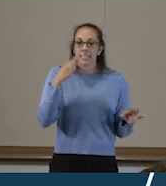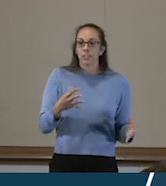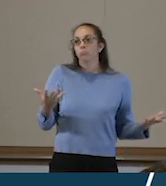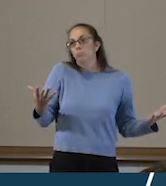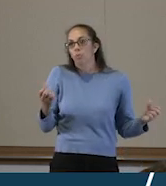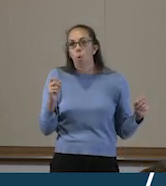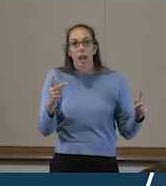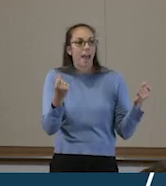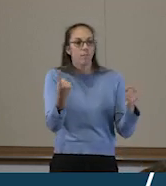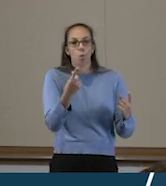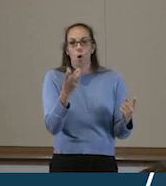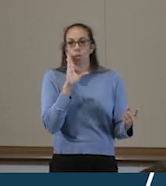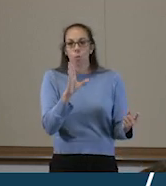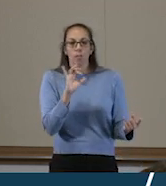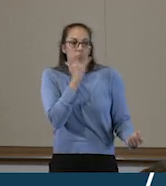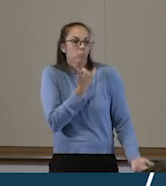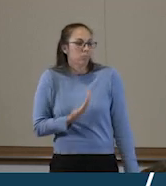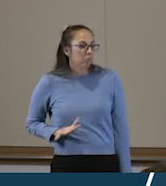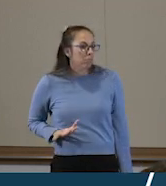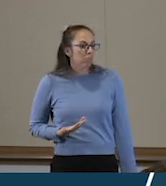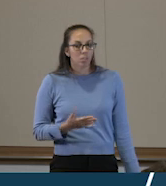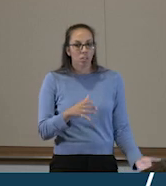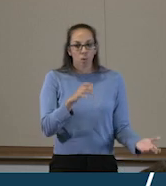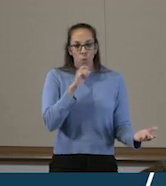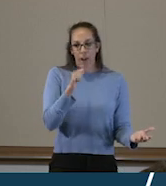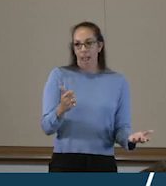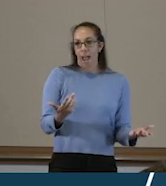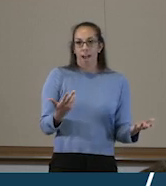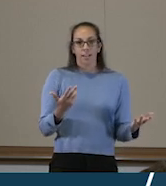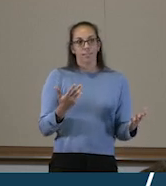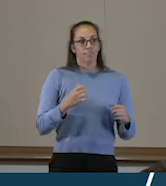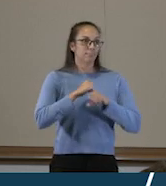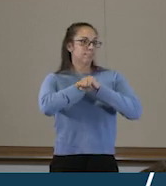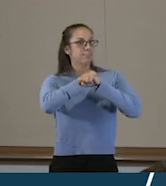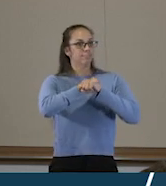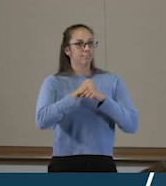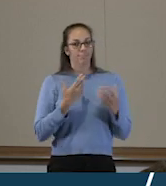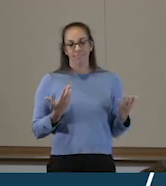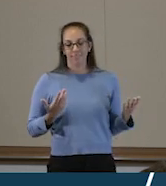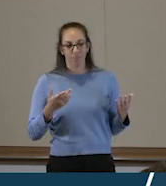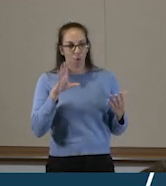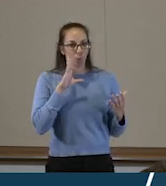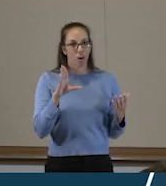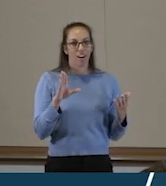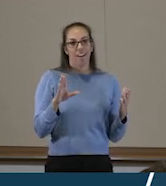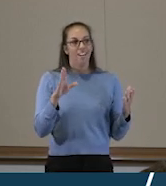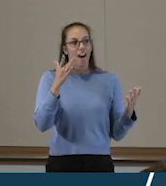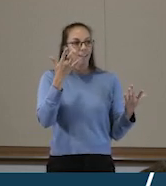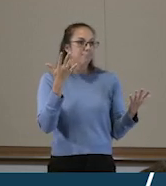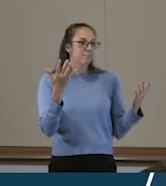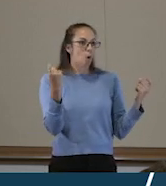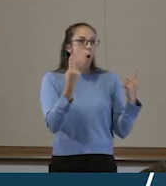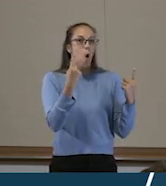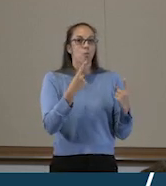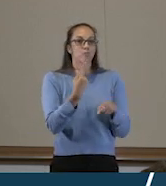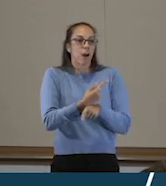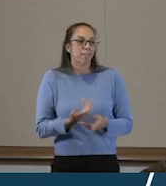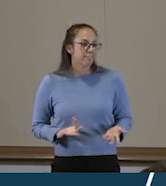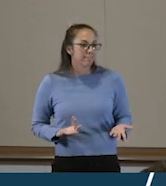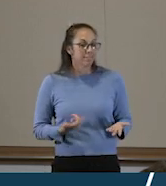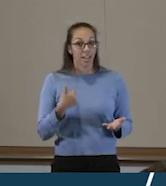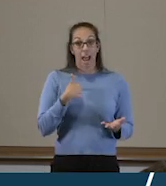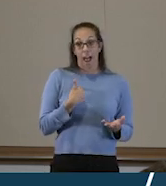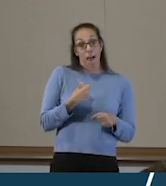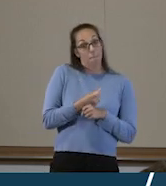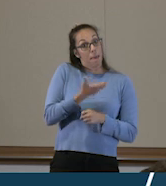right? So we're not foolproof as humans, right? So, I make bad decisions all the time. And yes, I'm an